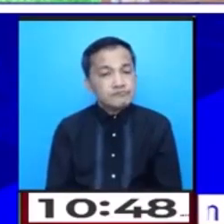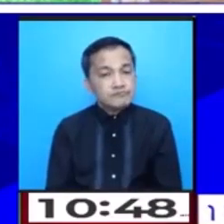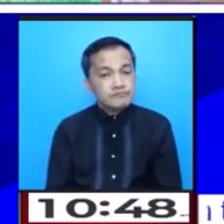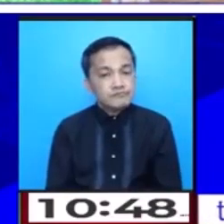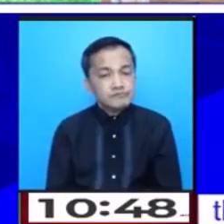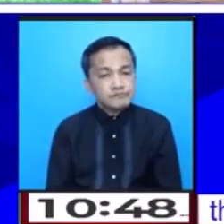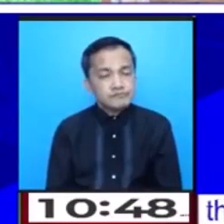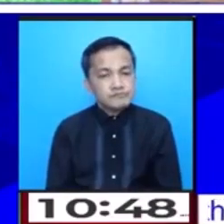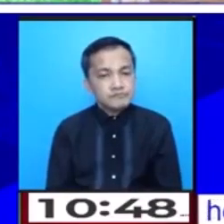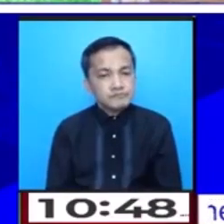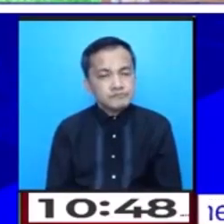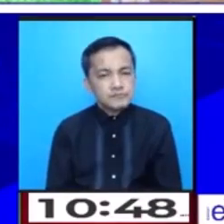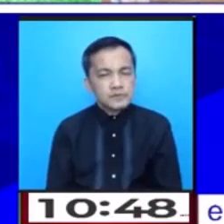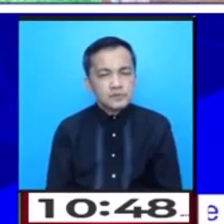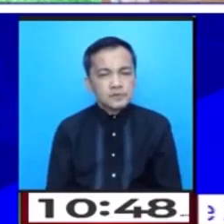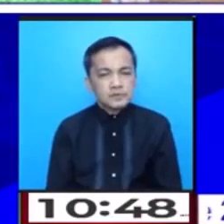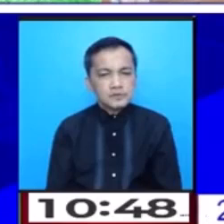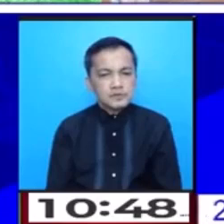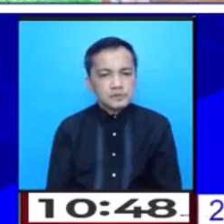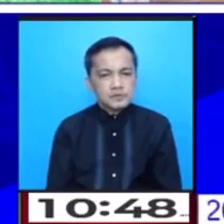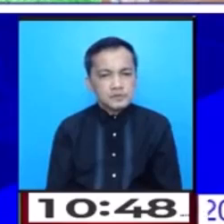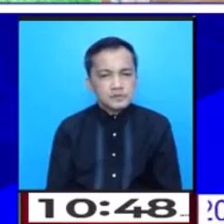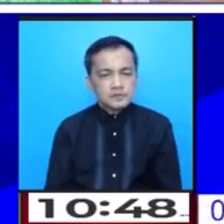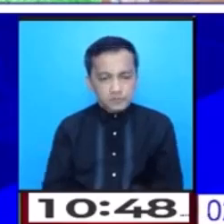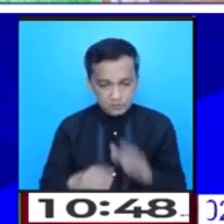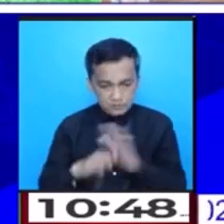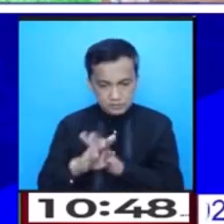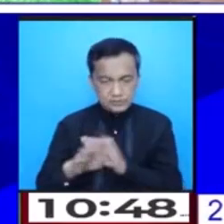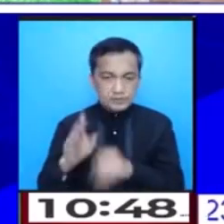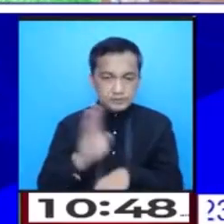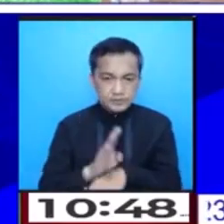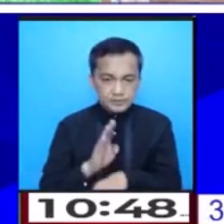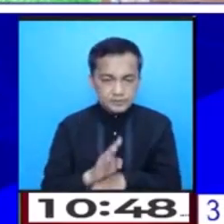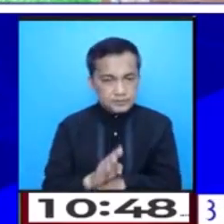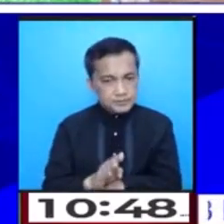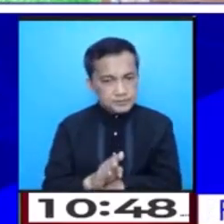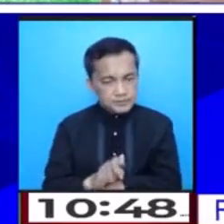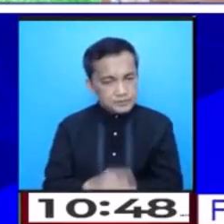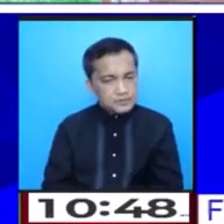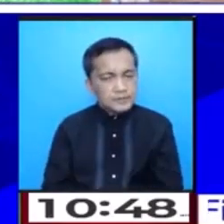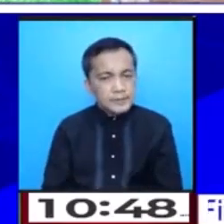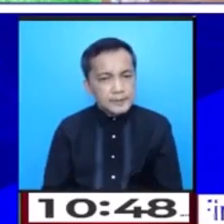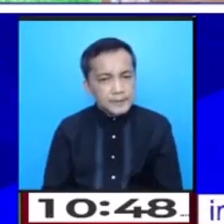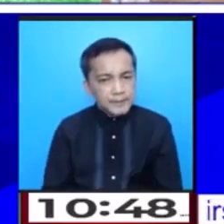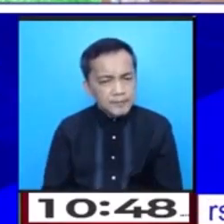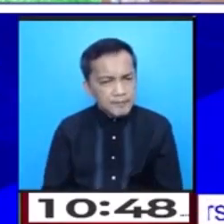surge of diseases, malaria included.